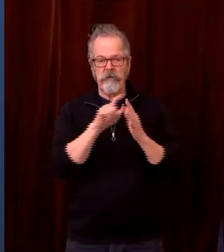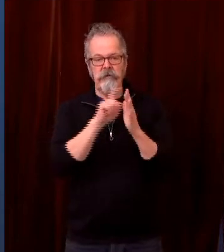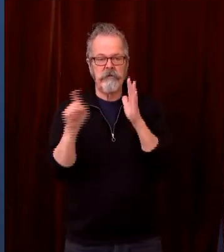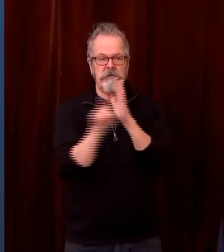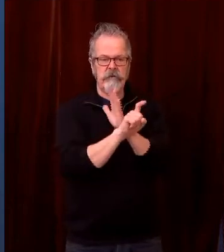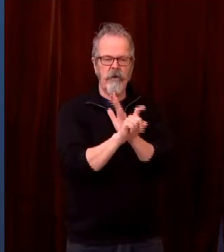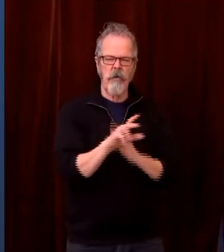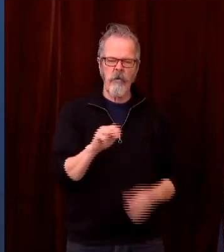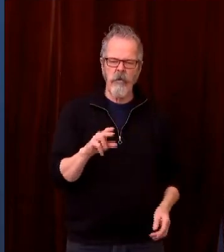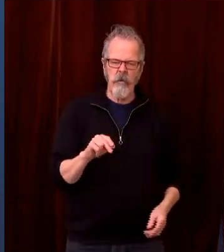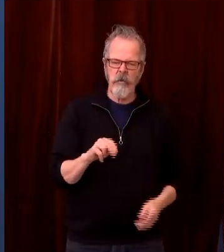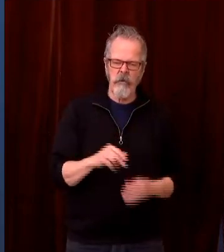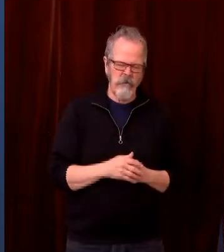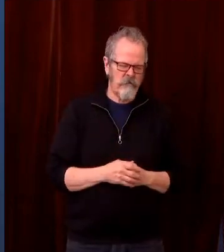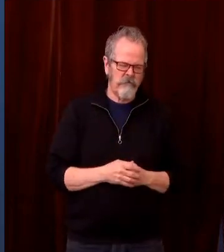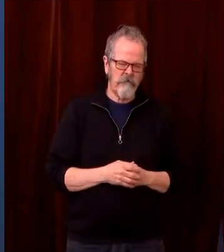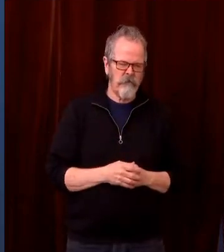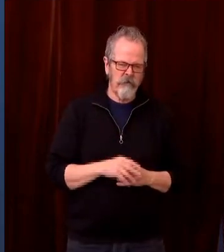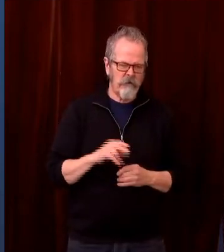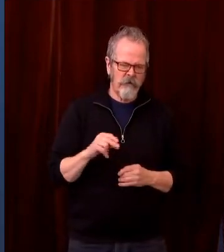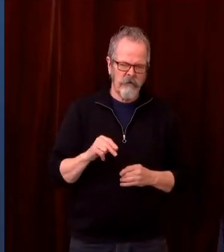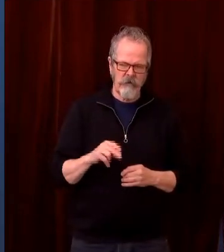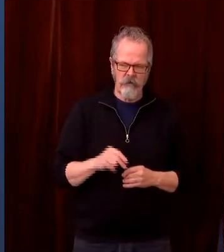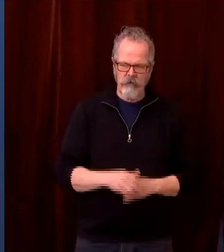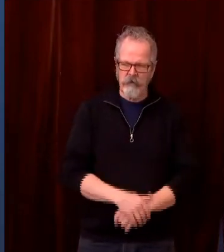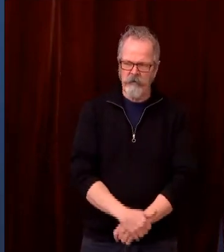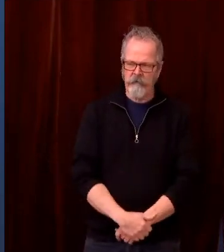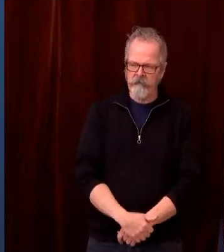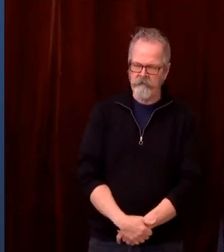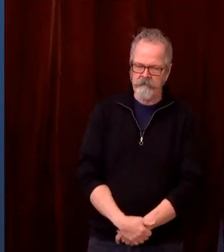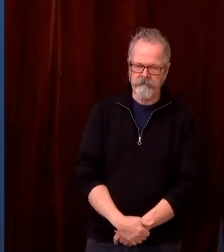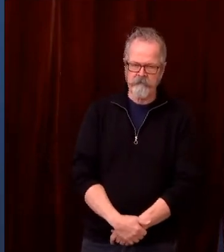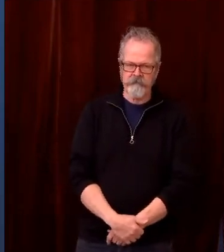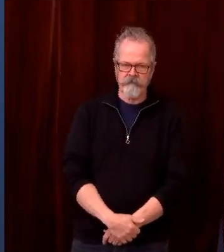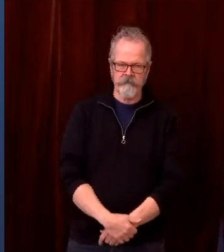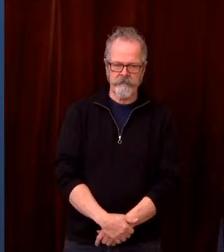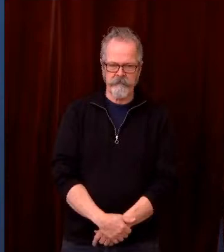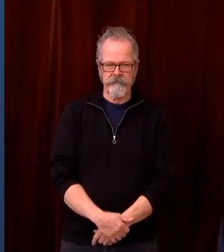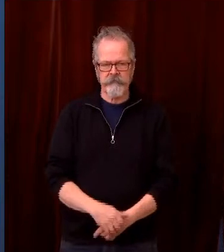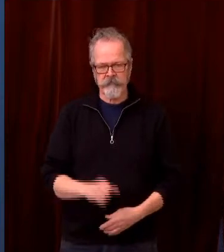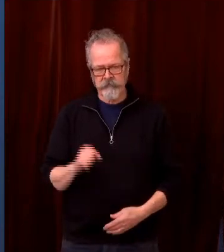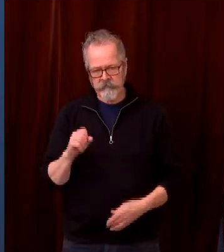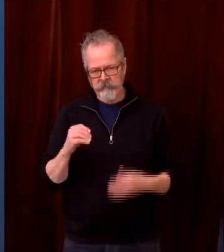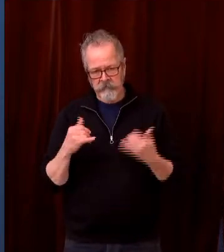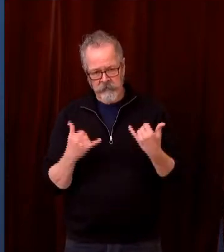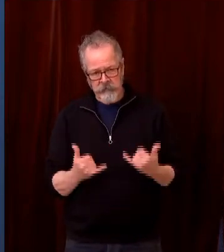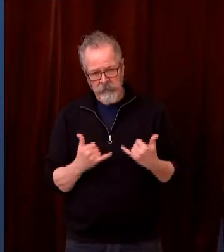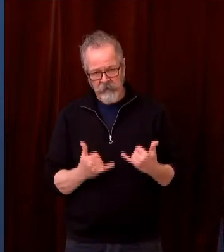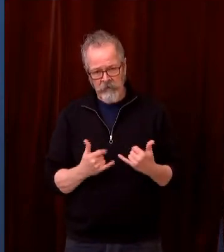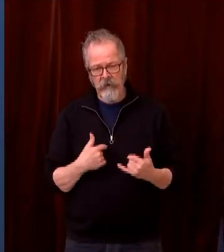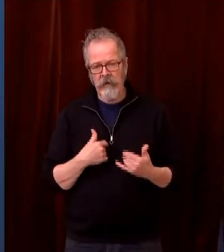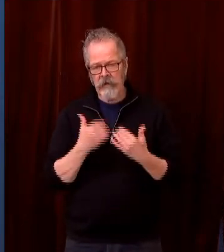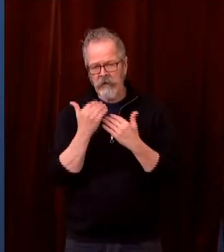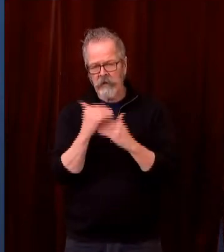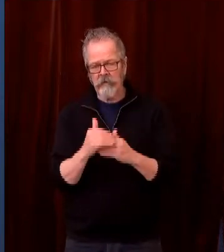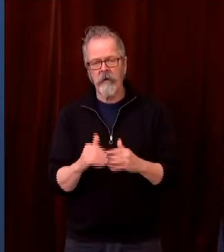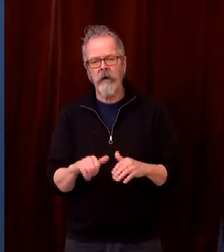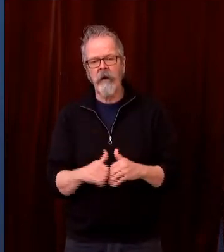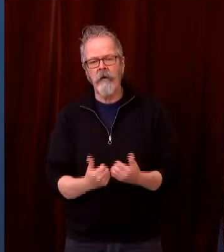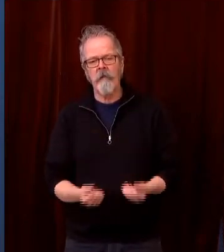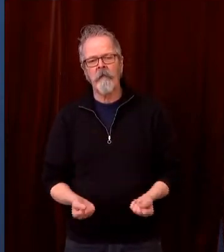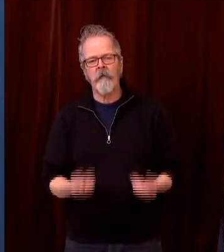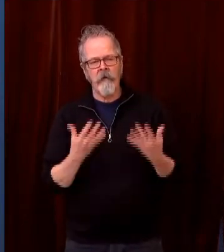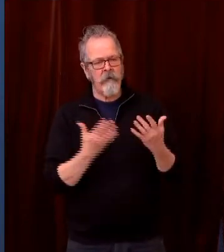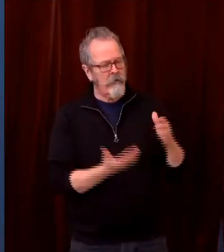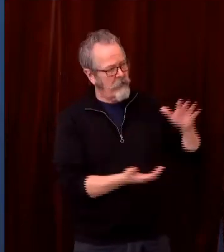me. So while we have limited doses, we simply can't do that today. We hope to do that as soon as